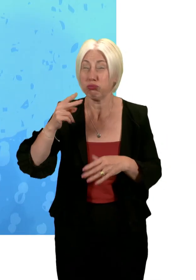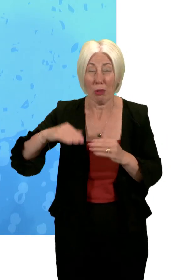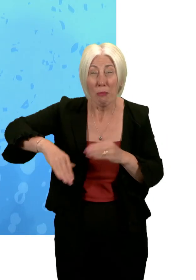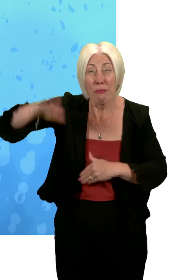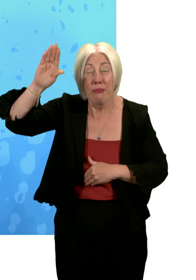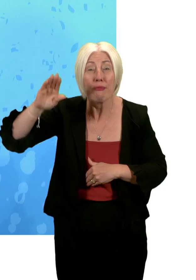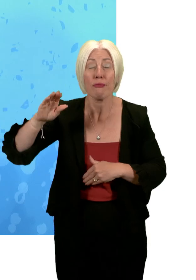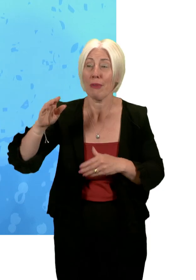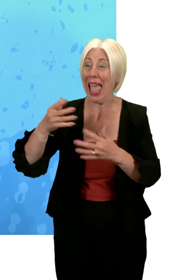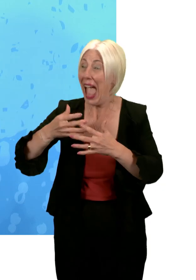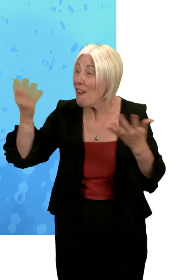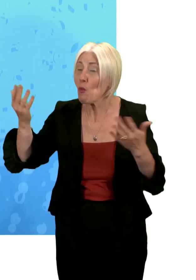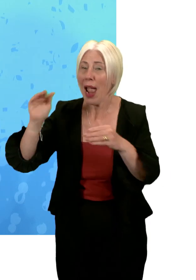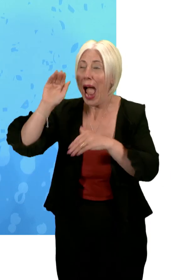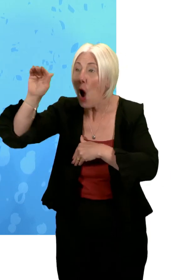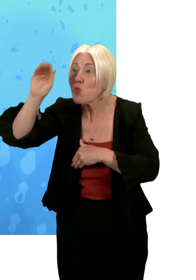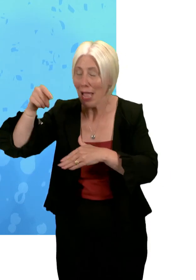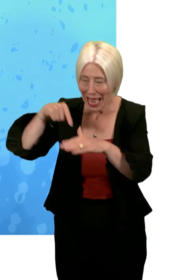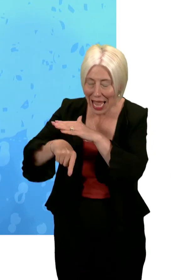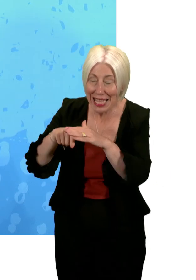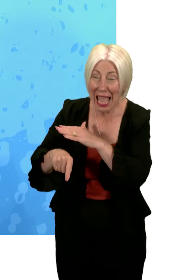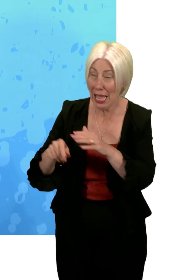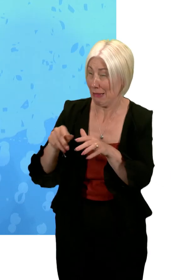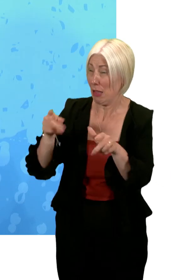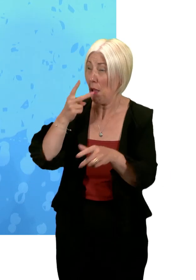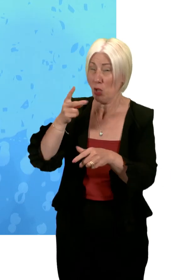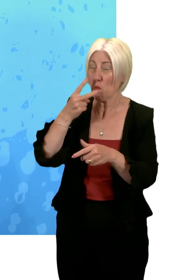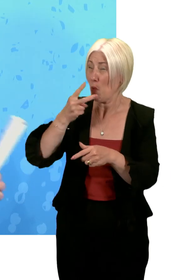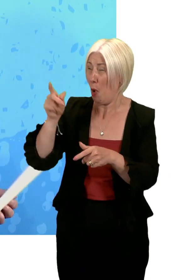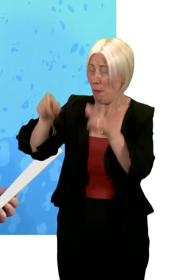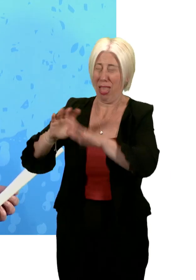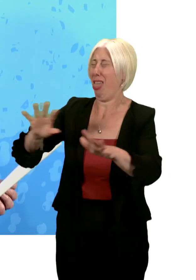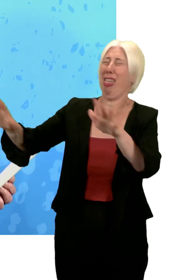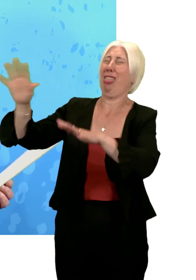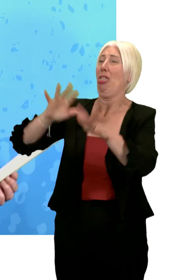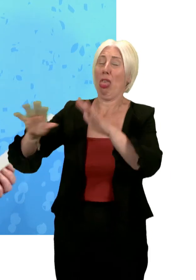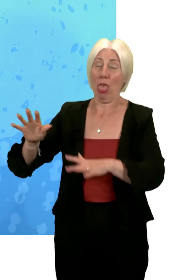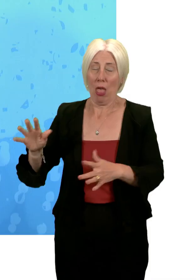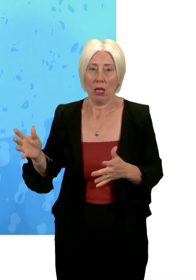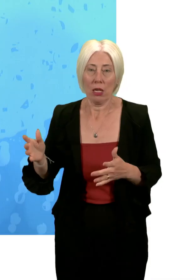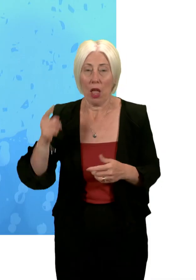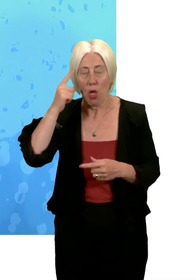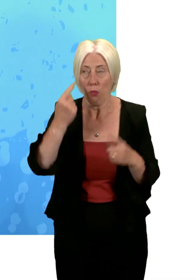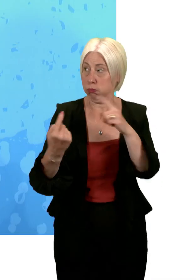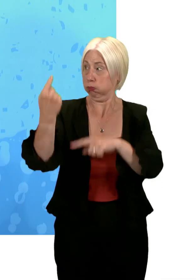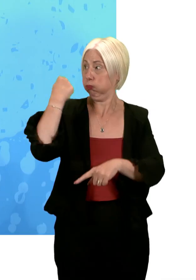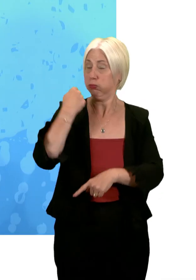There was nowhere you could go that there wasn't someone smoking. And it just took me back to,